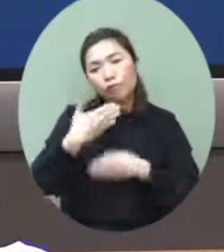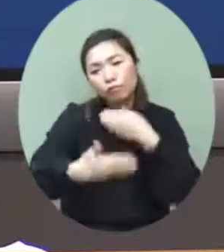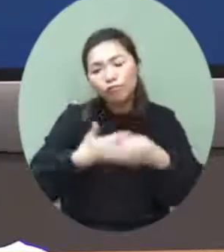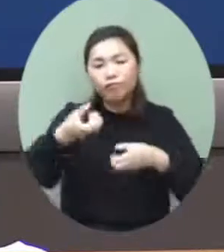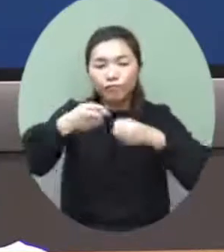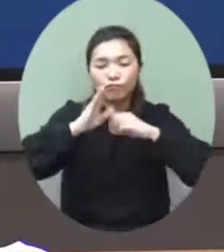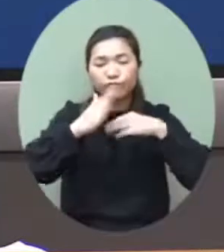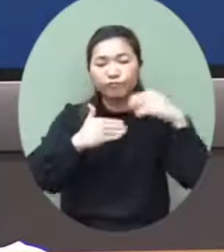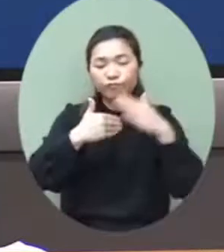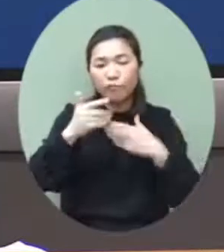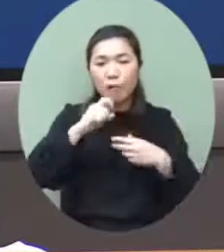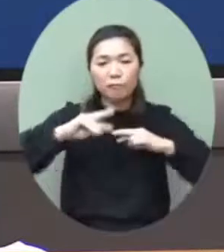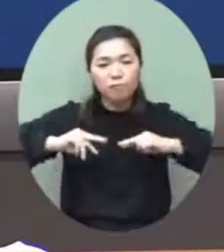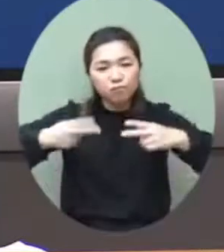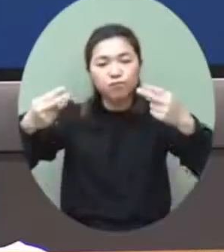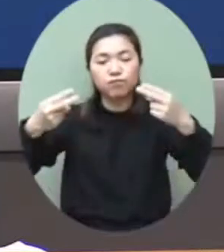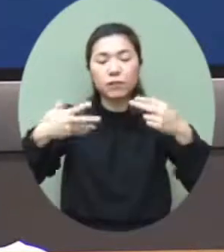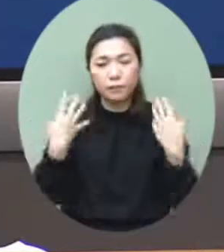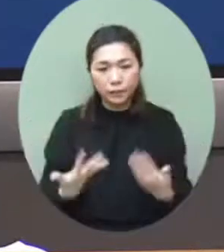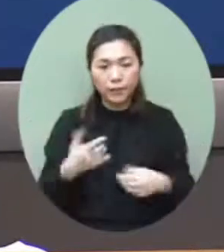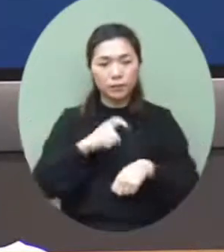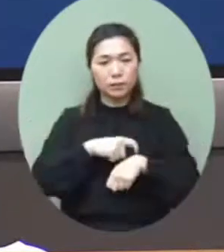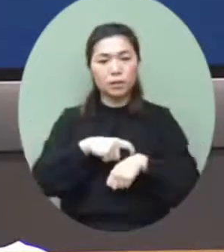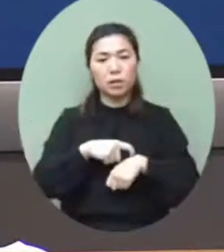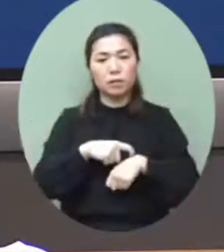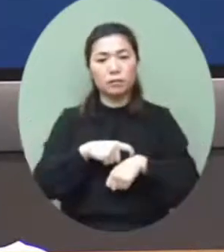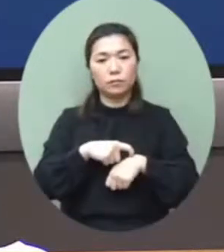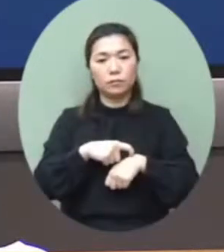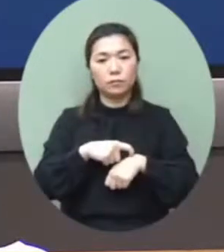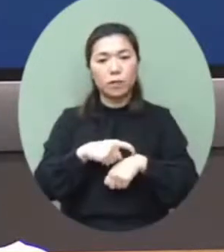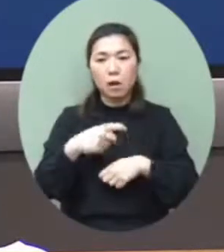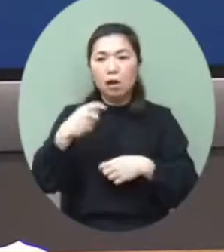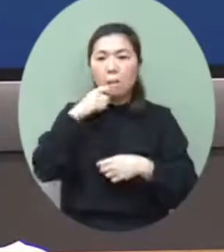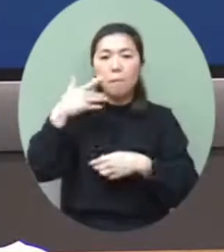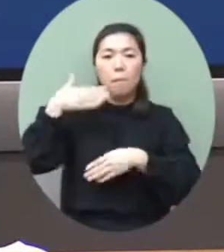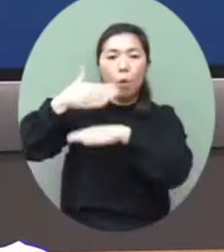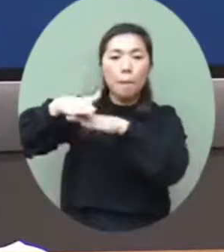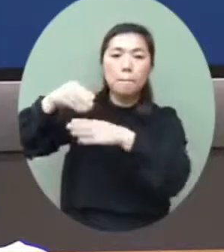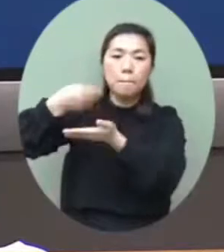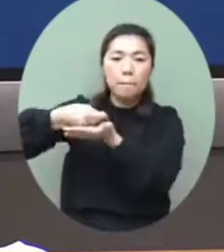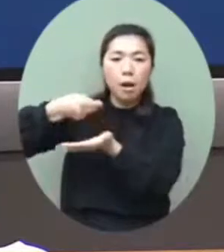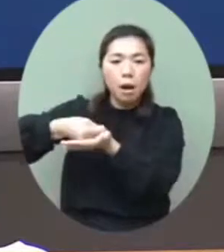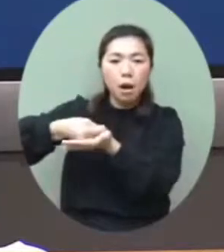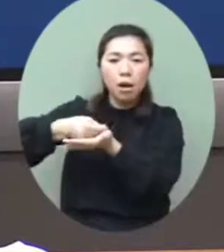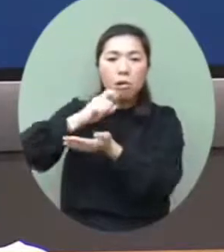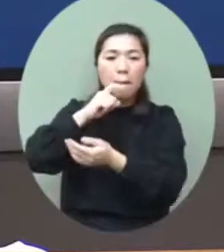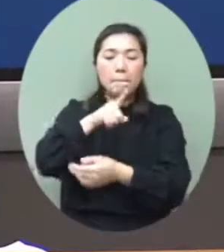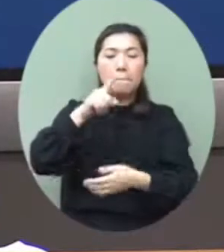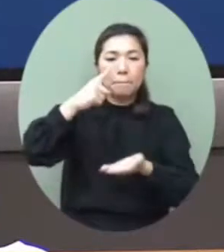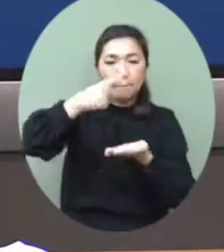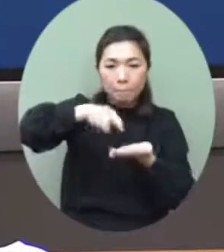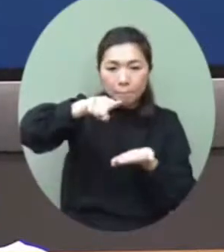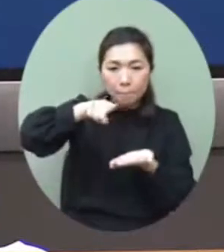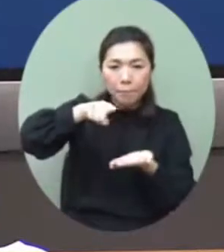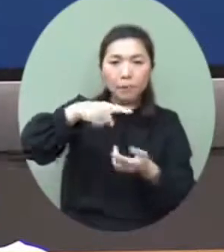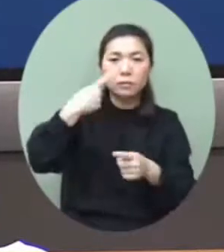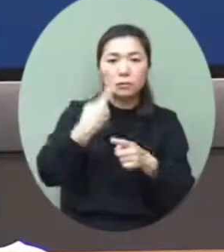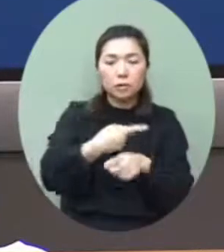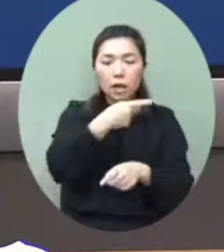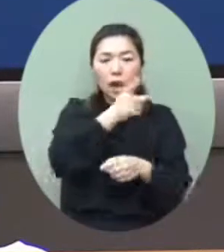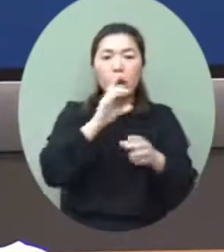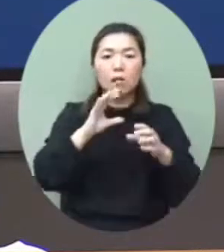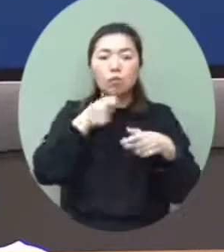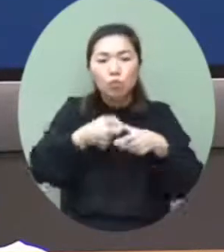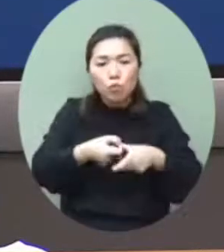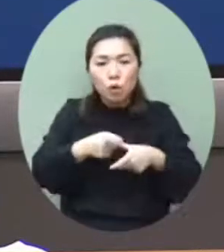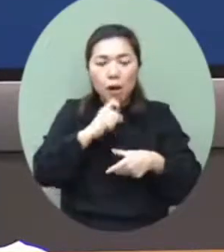Members of the public had to wait for a few days before they could know whether they tested positive or negative. But with technological